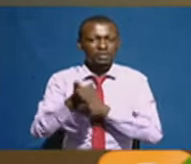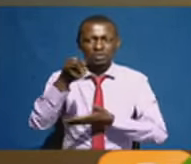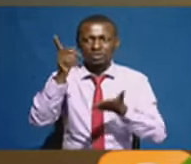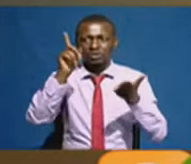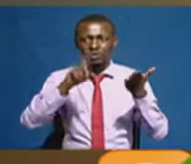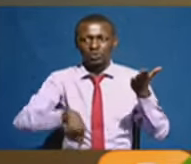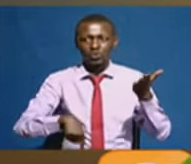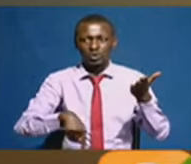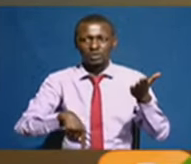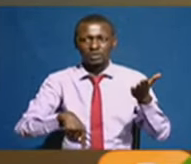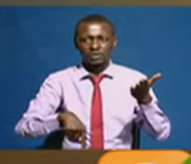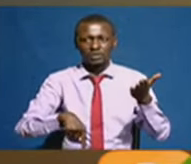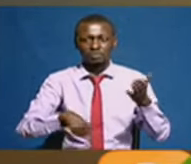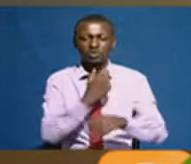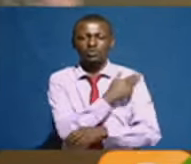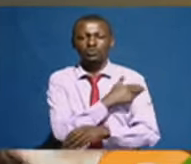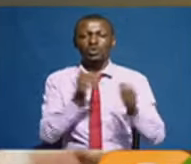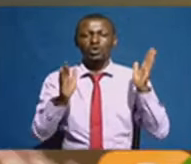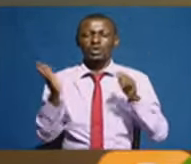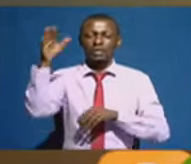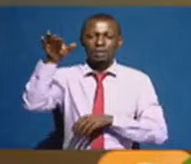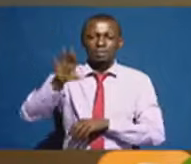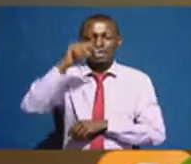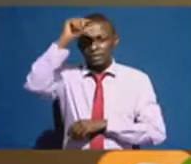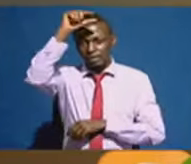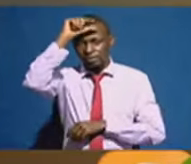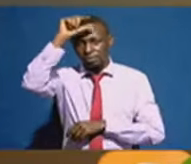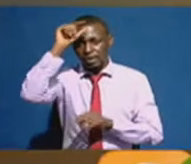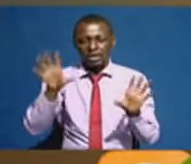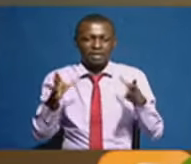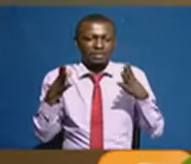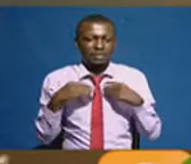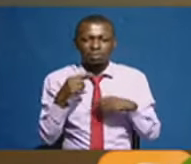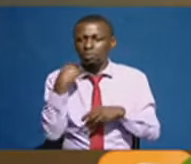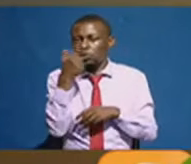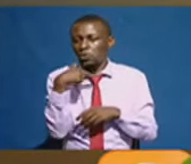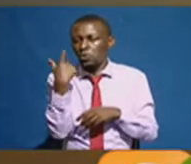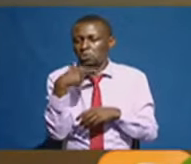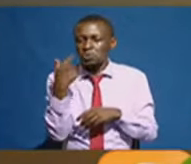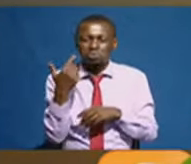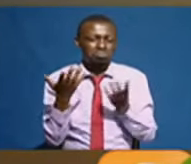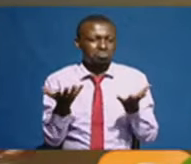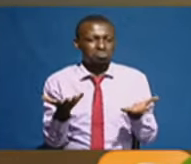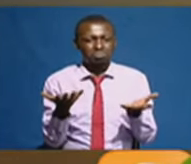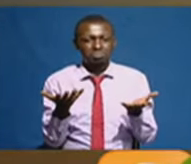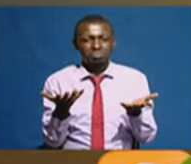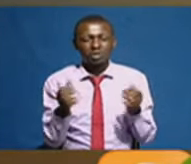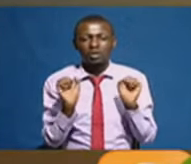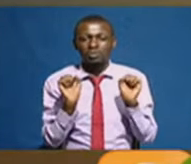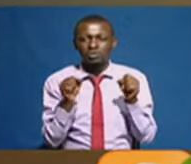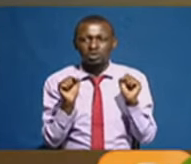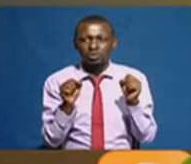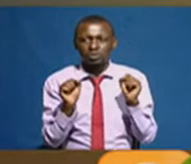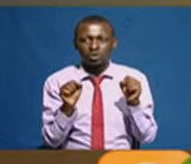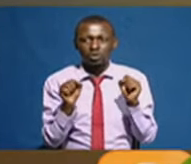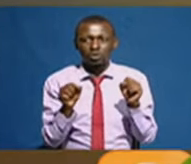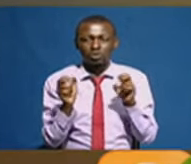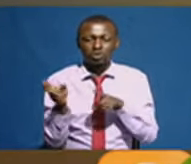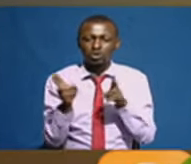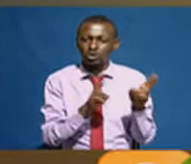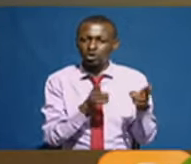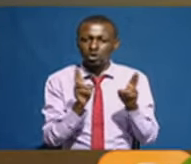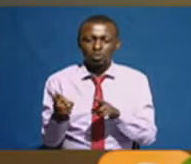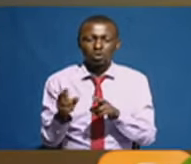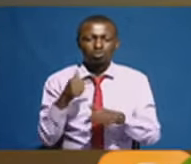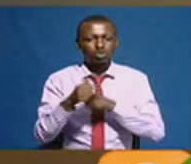terms of, do the doctors go back? Does the government give in? Who gives in first? Who blinks first? So they can have some semblance of normalcy come back into the health